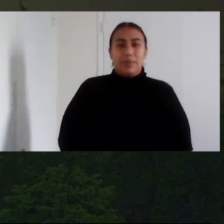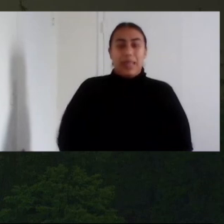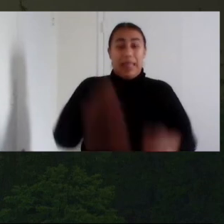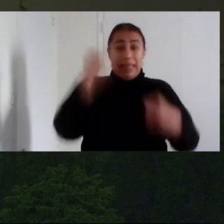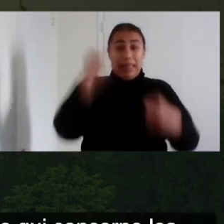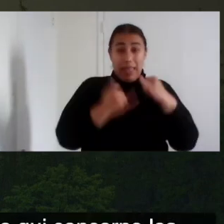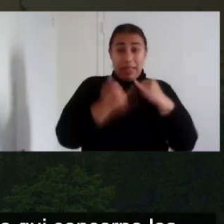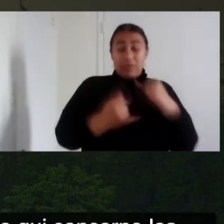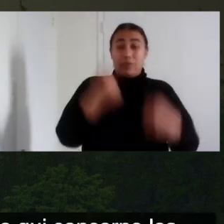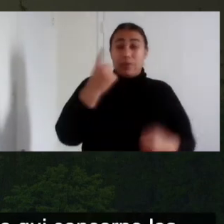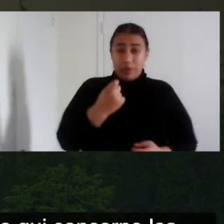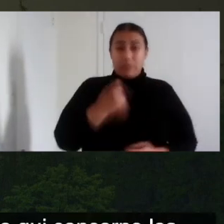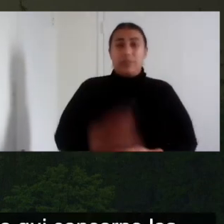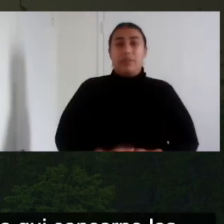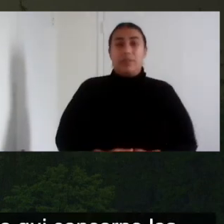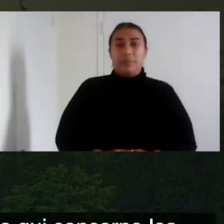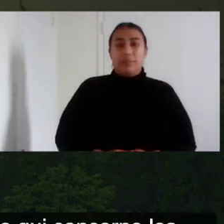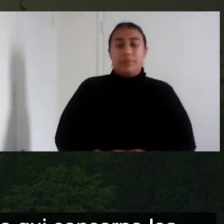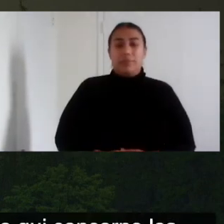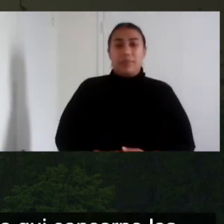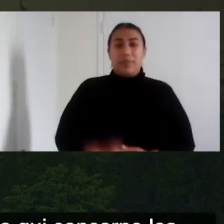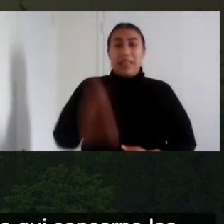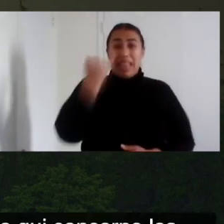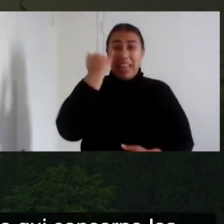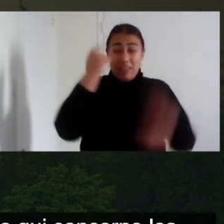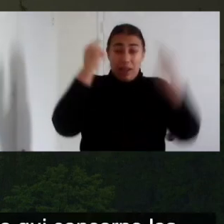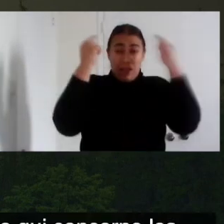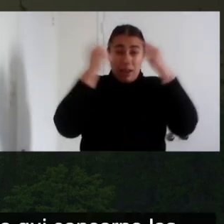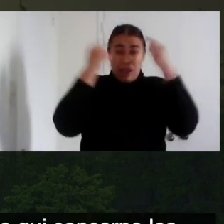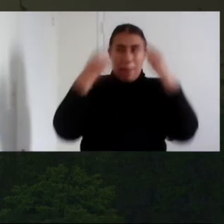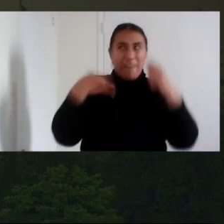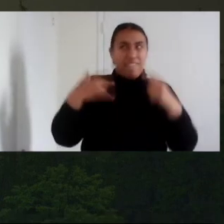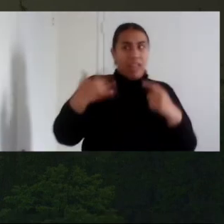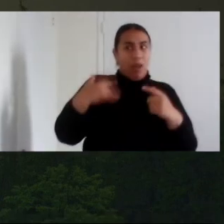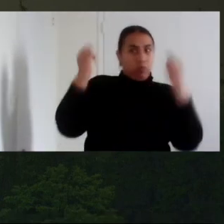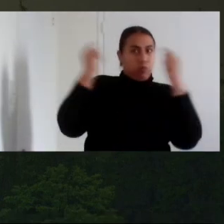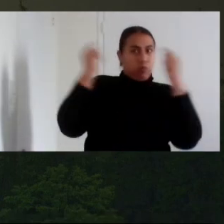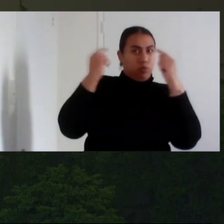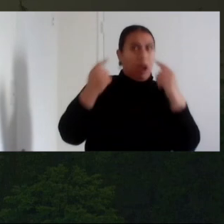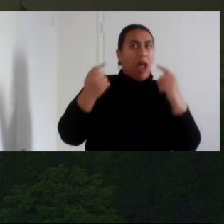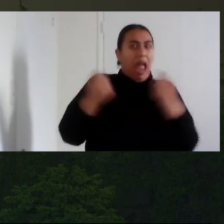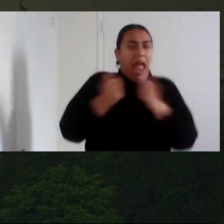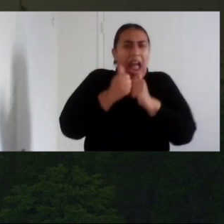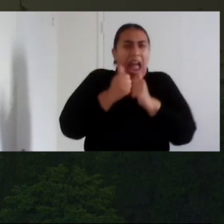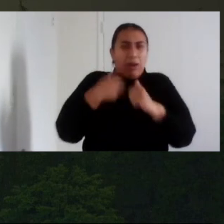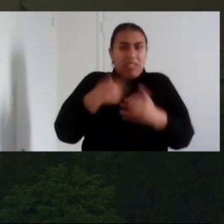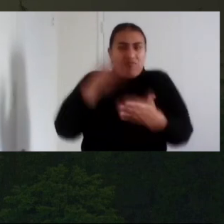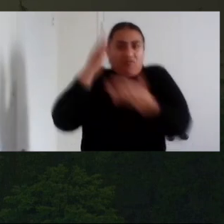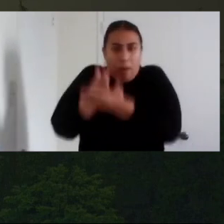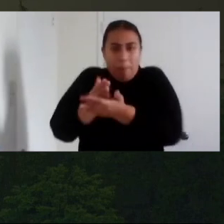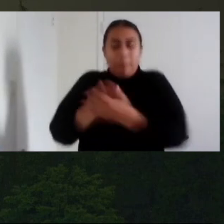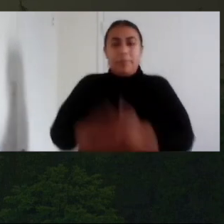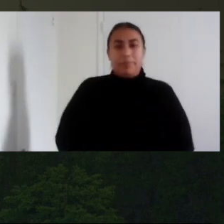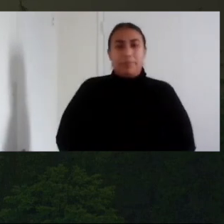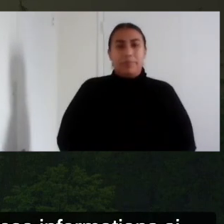reported in clinic is that the indica strain helps a lot more with migraines compared to the sativa strain. But again, that is all just documented based on